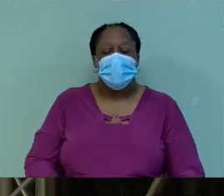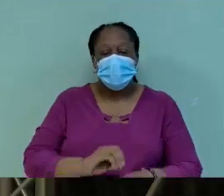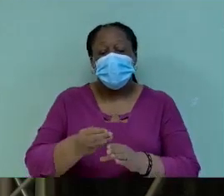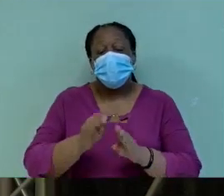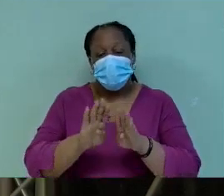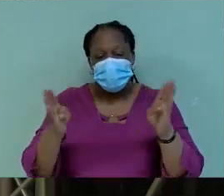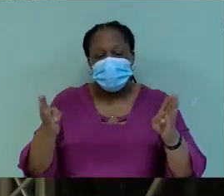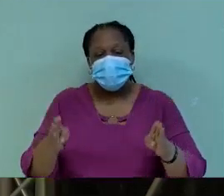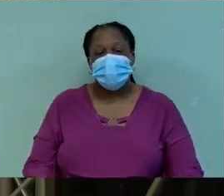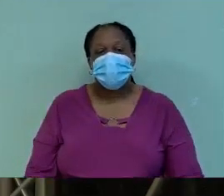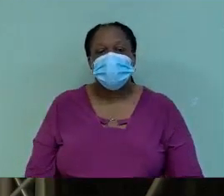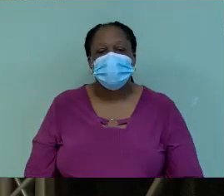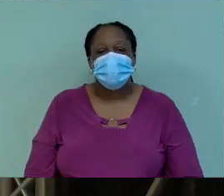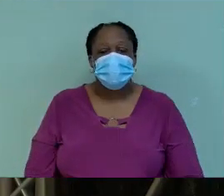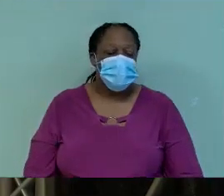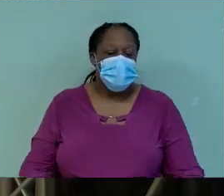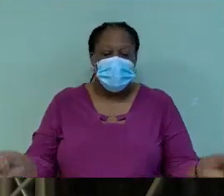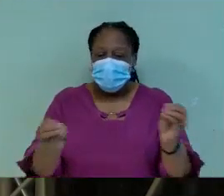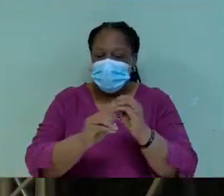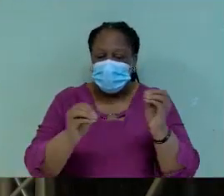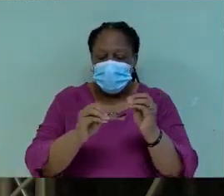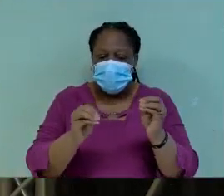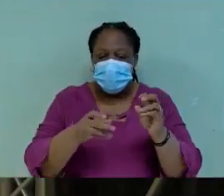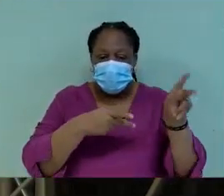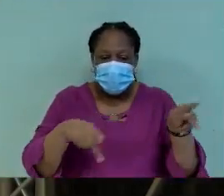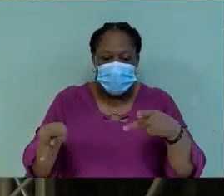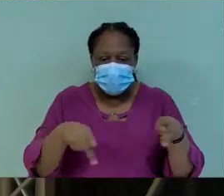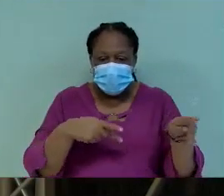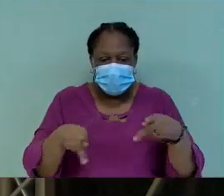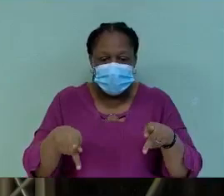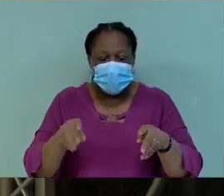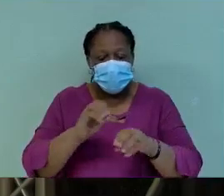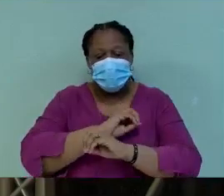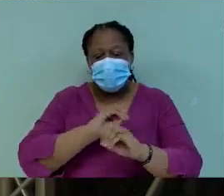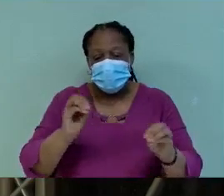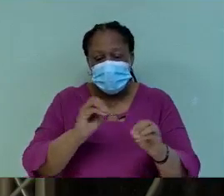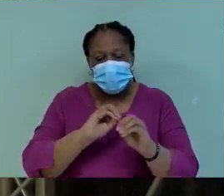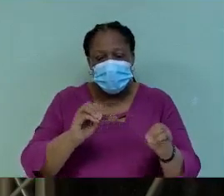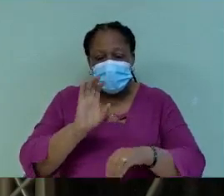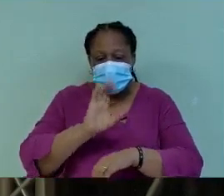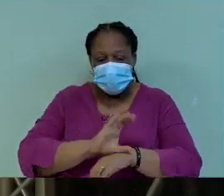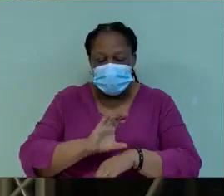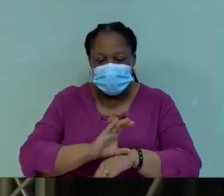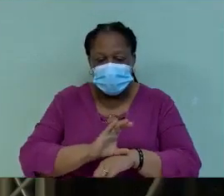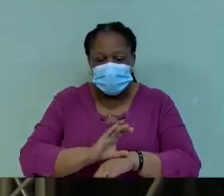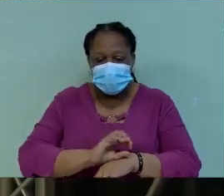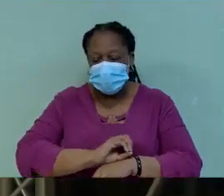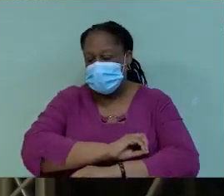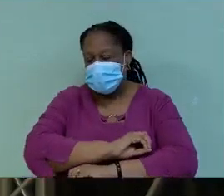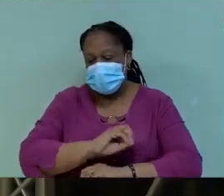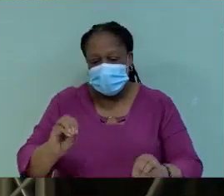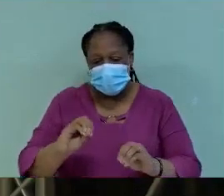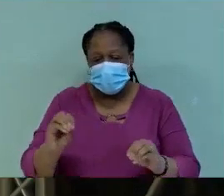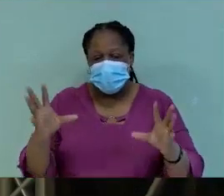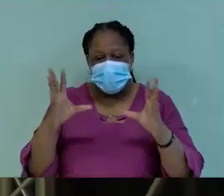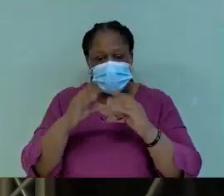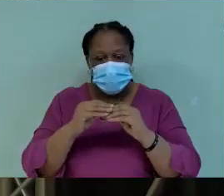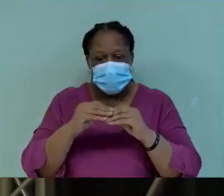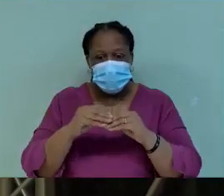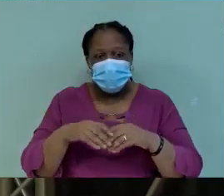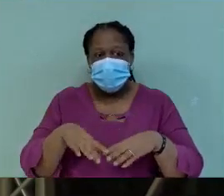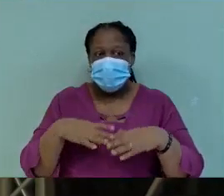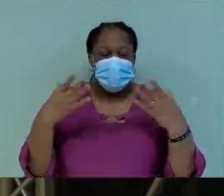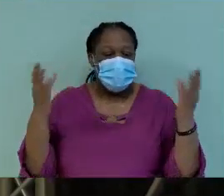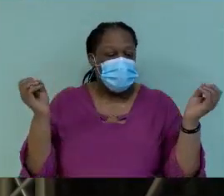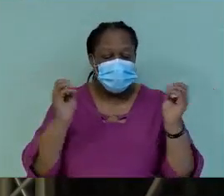All forms of entertainment, places of religious worship, or other public gatherings are restricted.